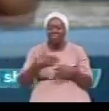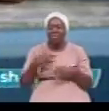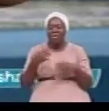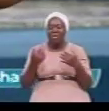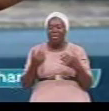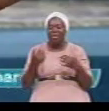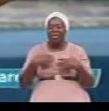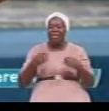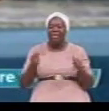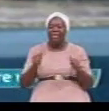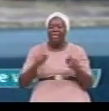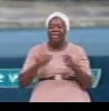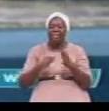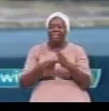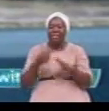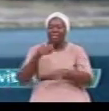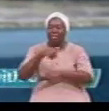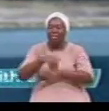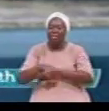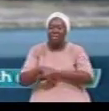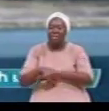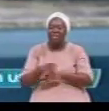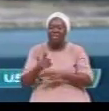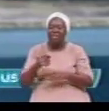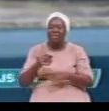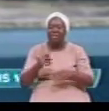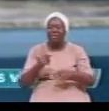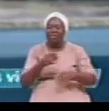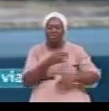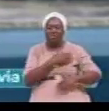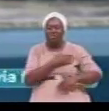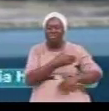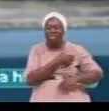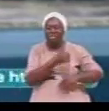I had a growth in my armpit for about